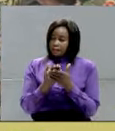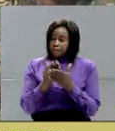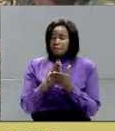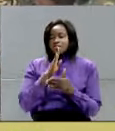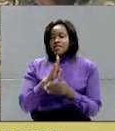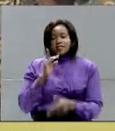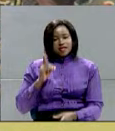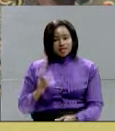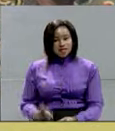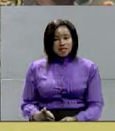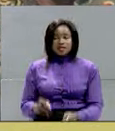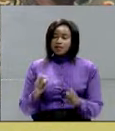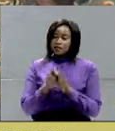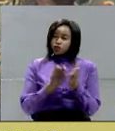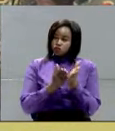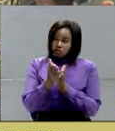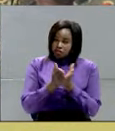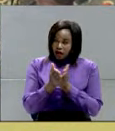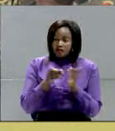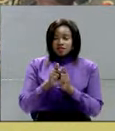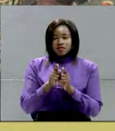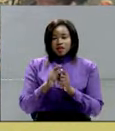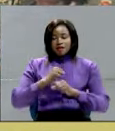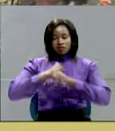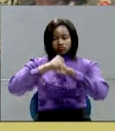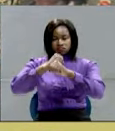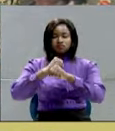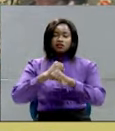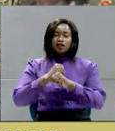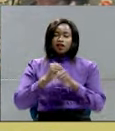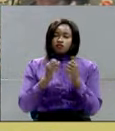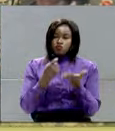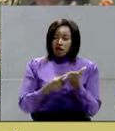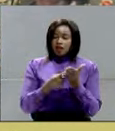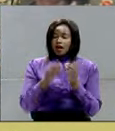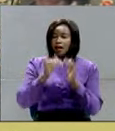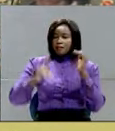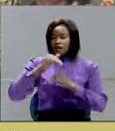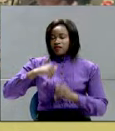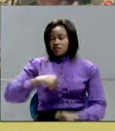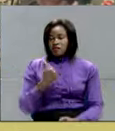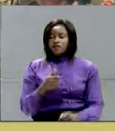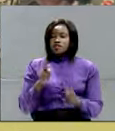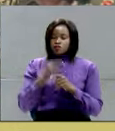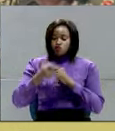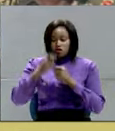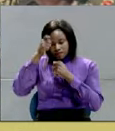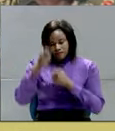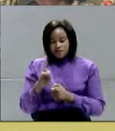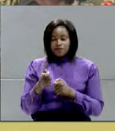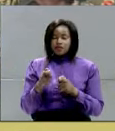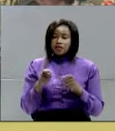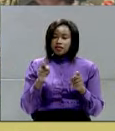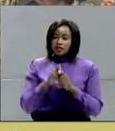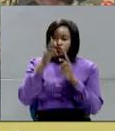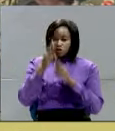said, to serve and put our country above self, to be loyal, to mind your health,